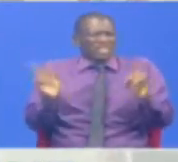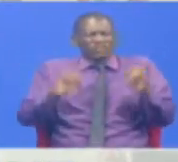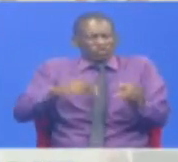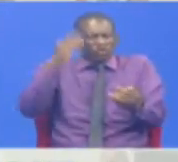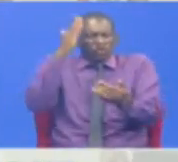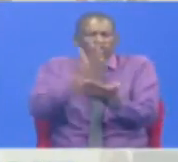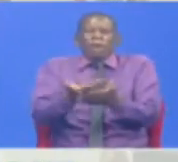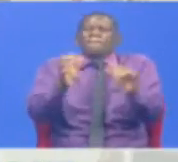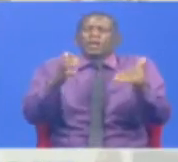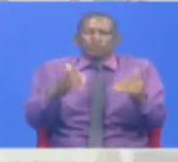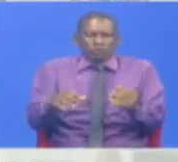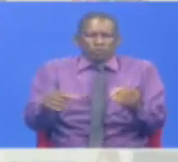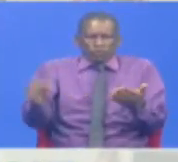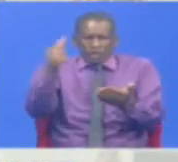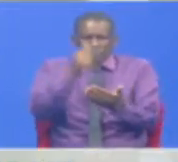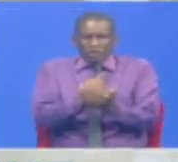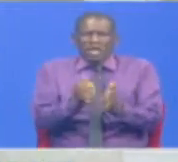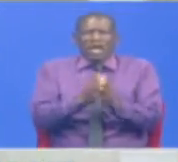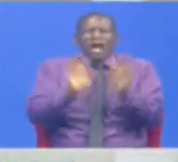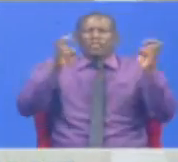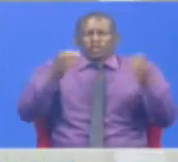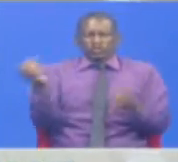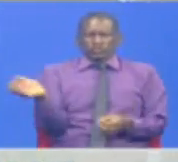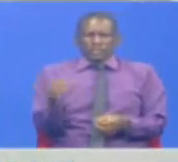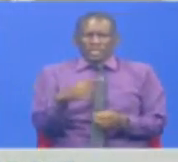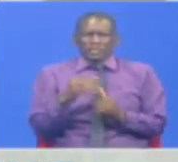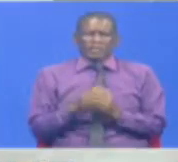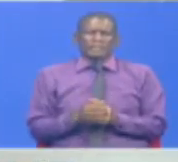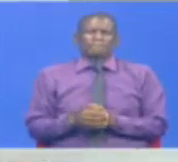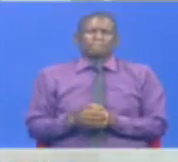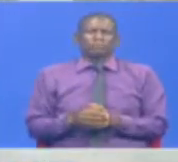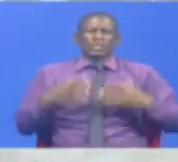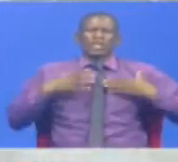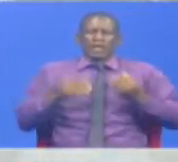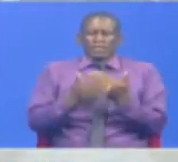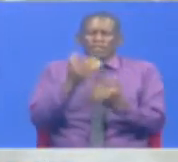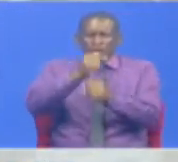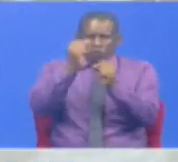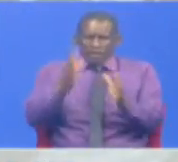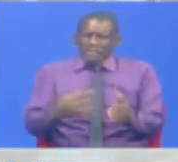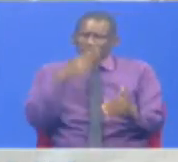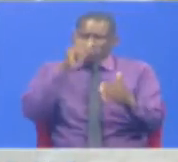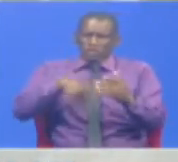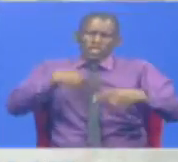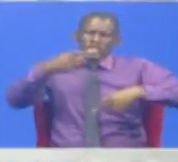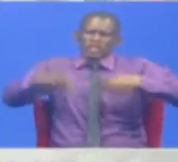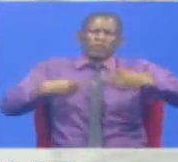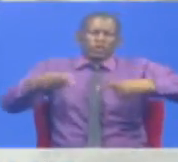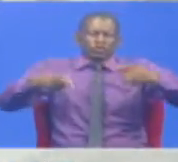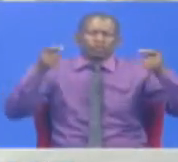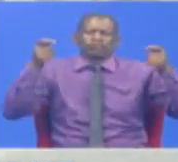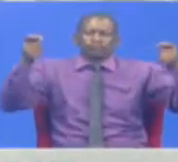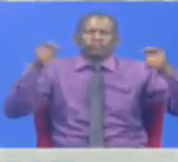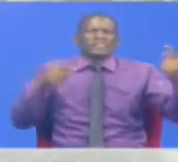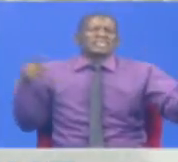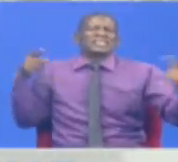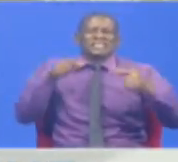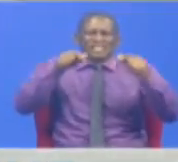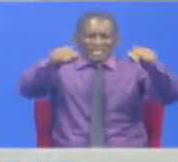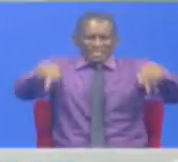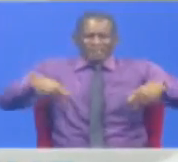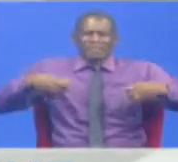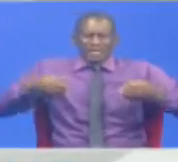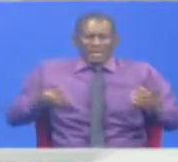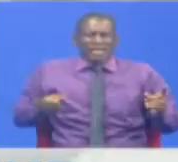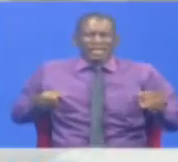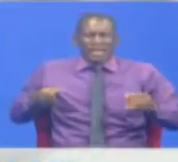and the issue of salaries. The healthcare workers say they will continue striking until their demands are met,